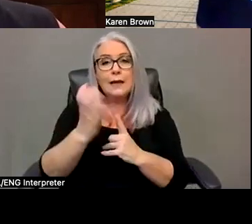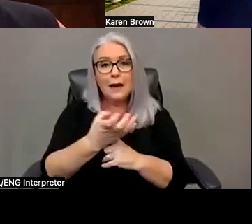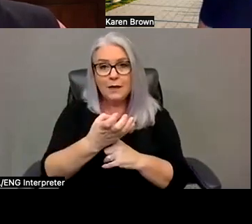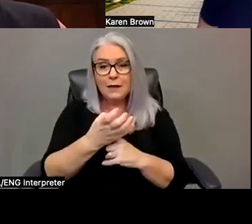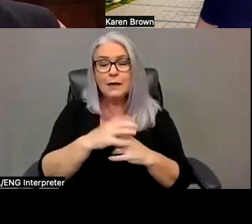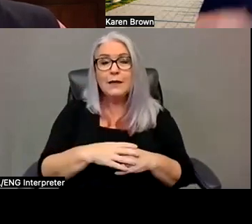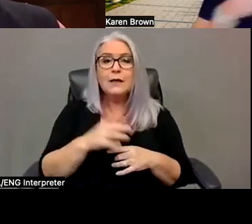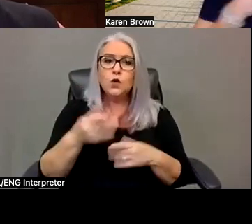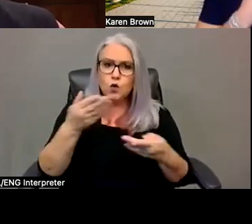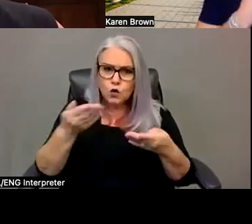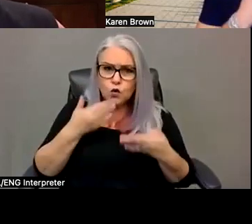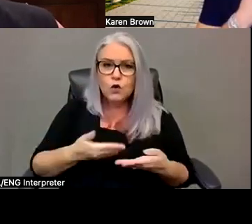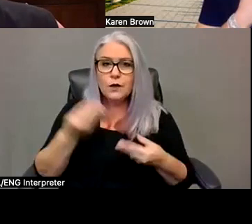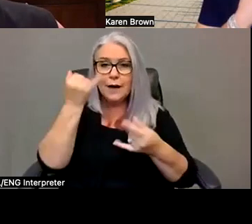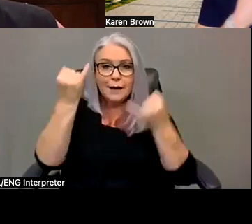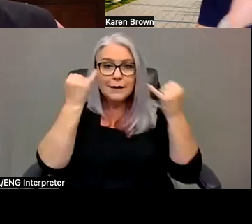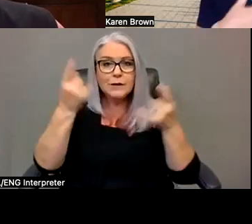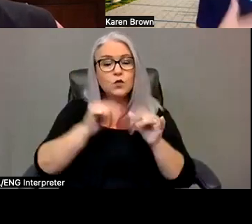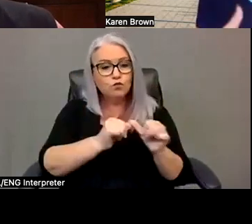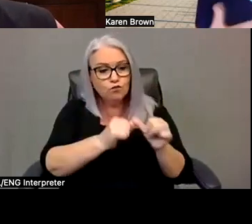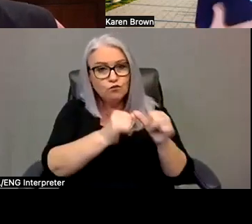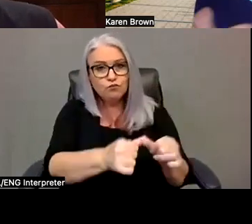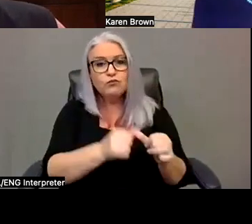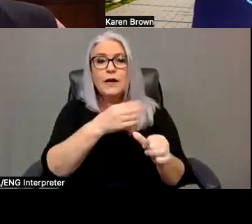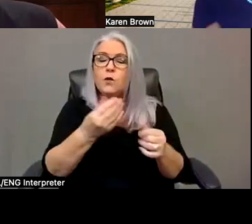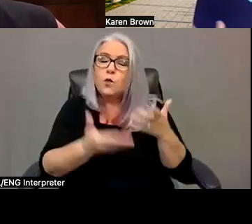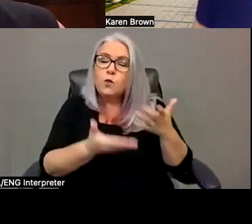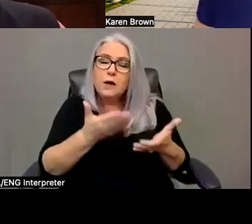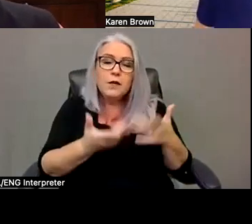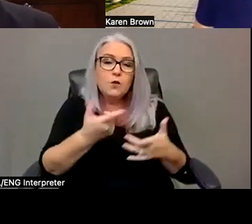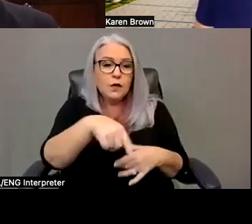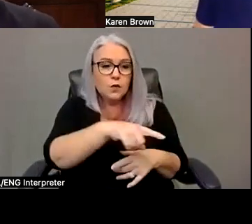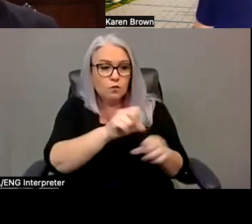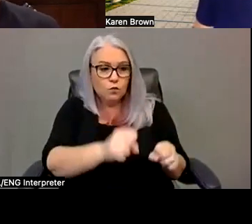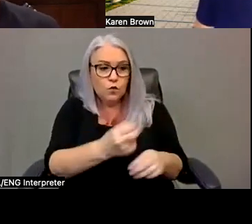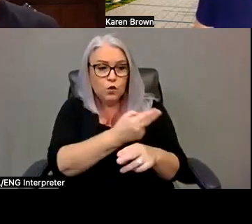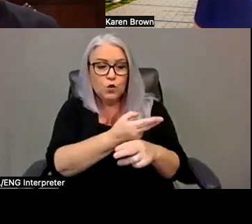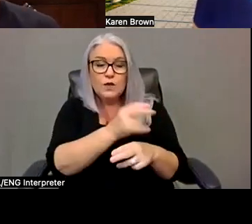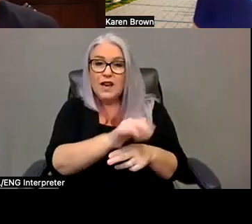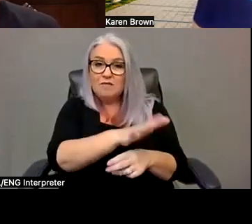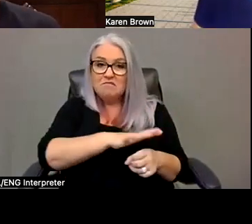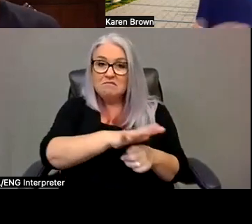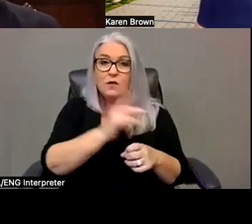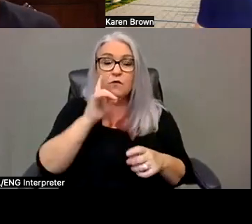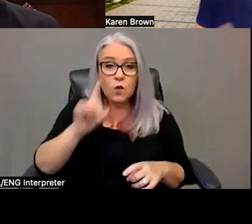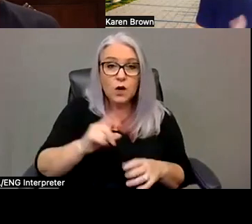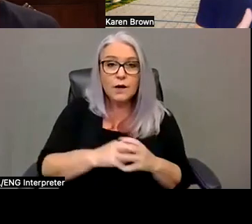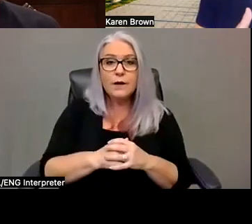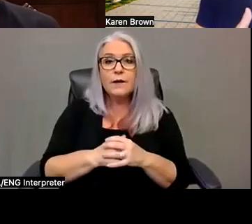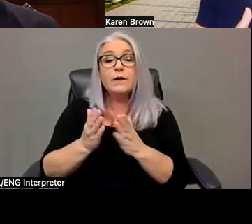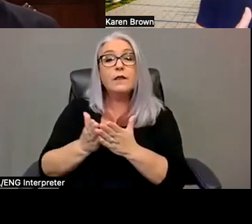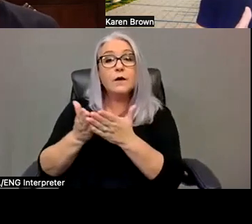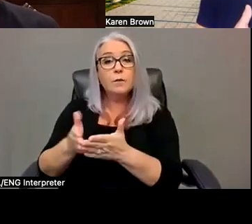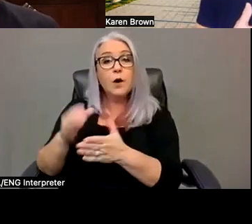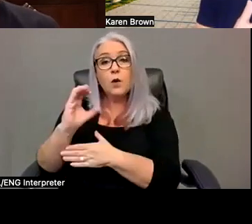on how to keep that area sustainable and what it might be used for. The boat club is part of